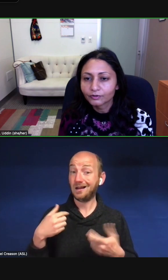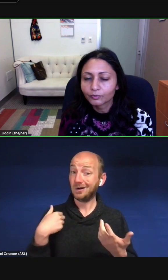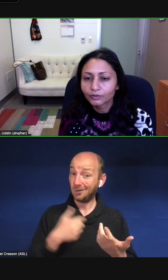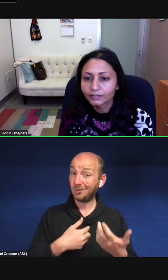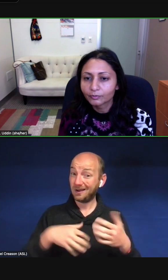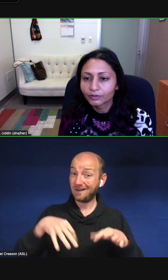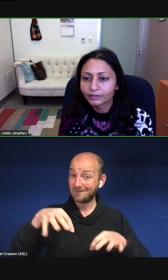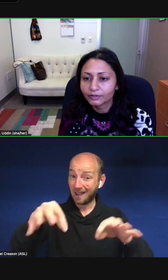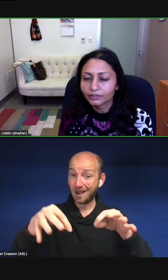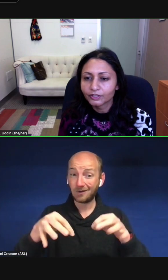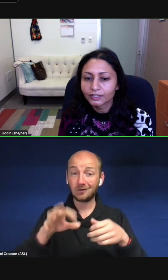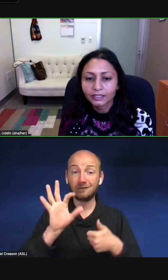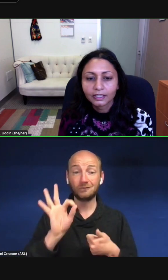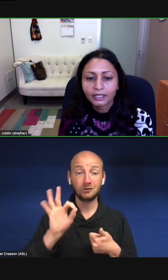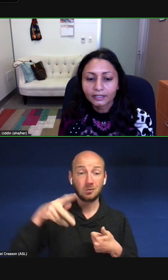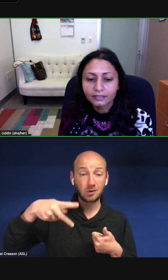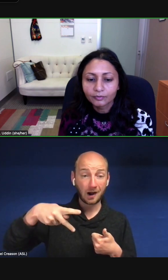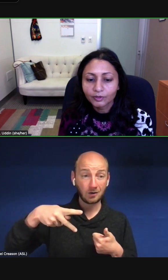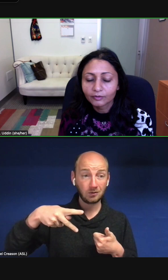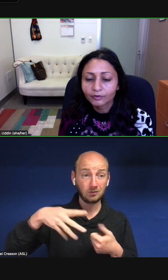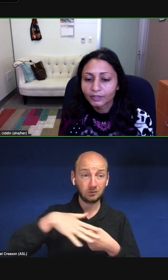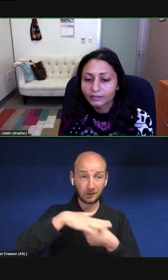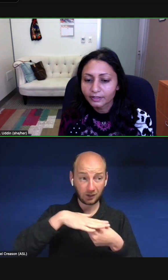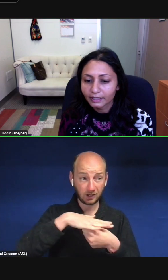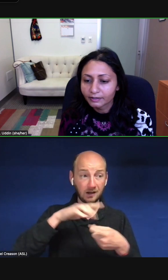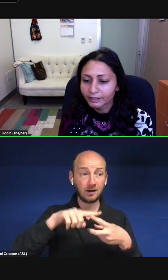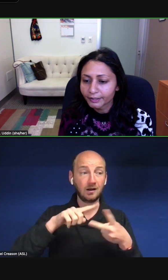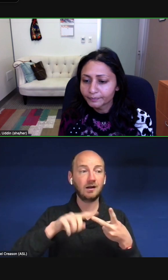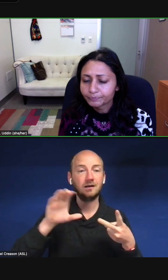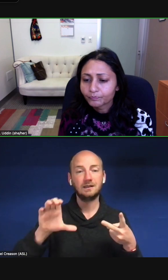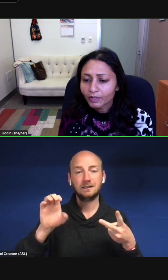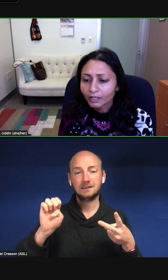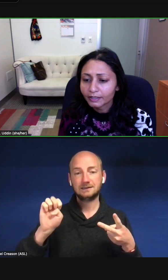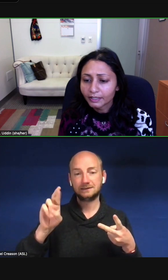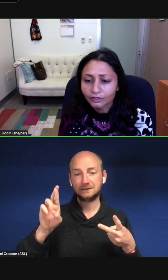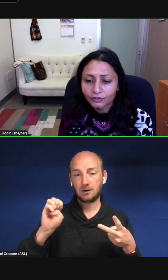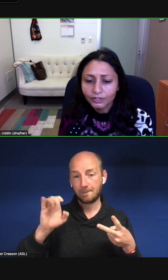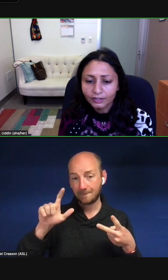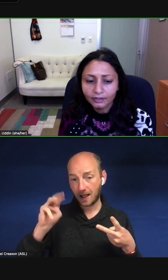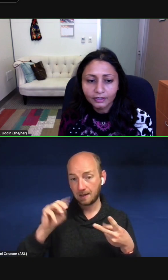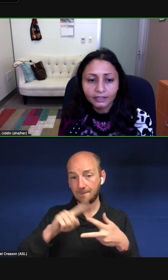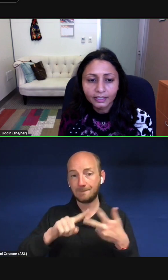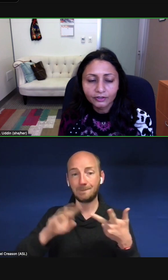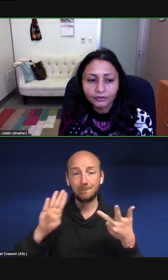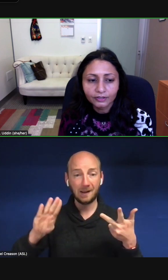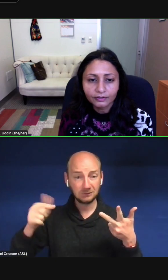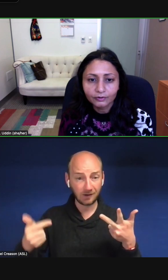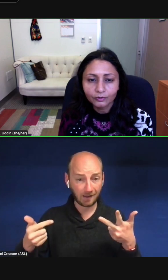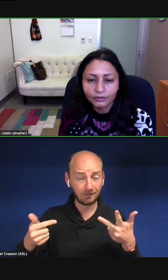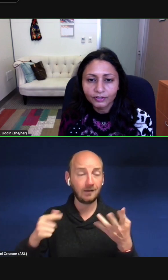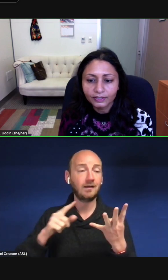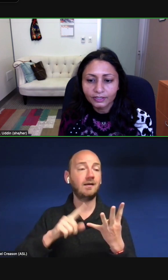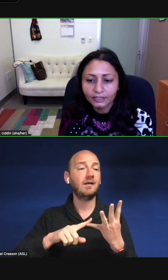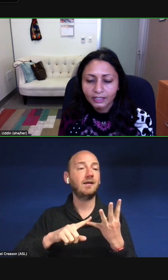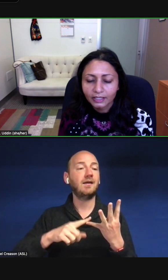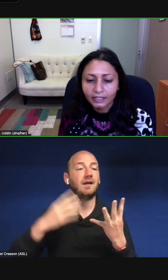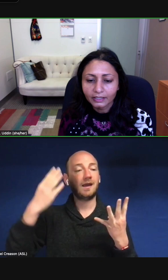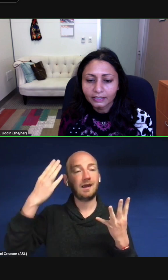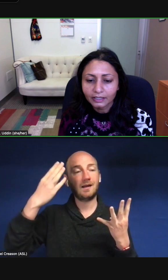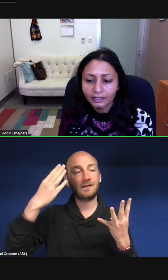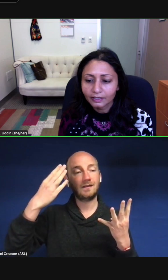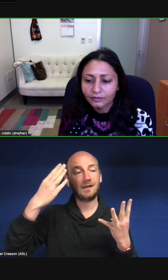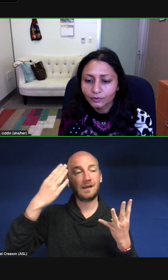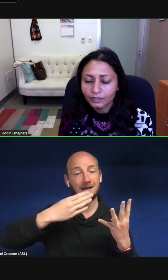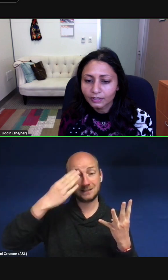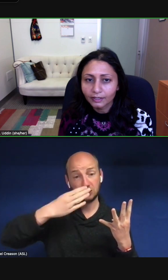in frontoparietal brain regions, cerebellum and basal ganglia, and anterior cingulate and anterior insular cortices.